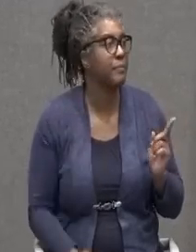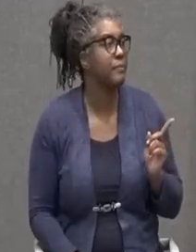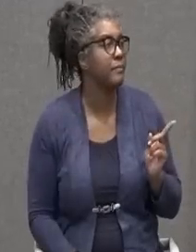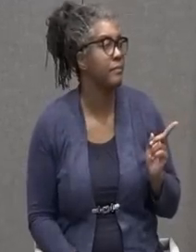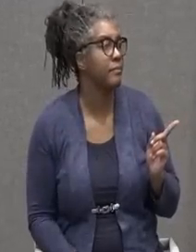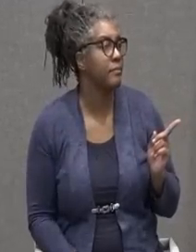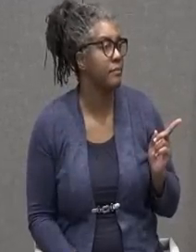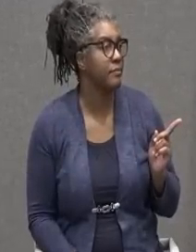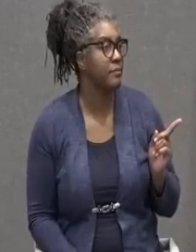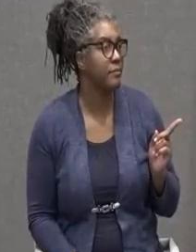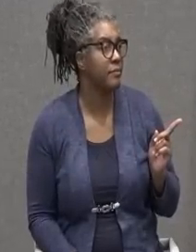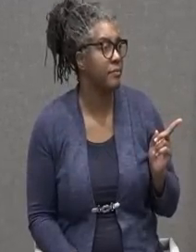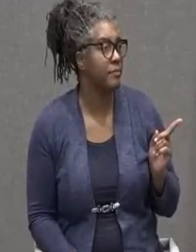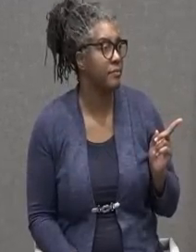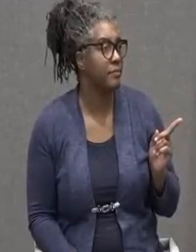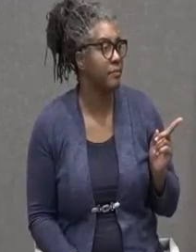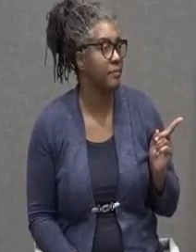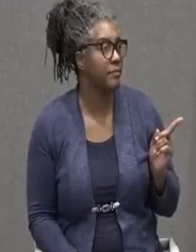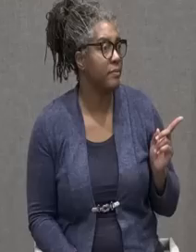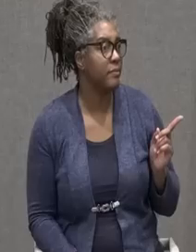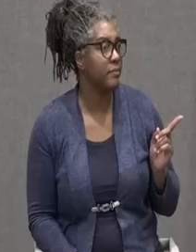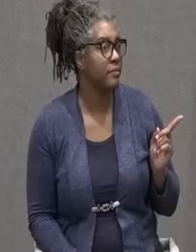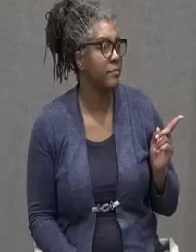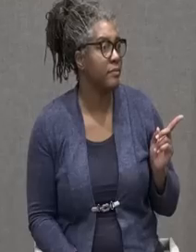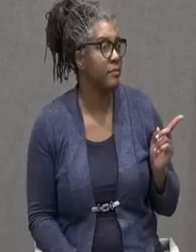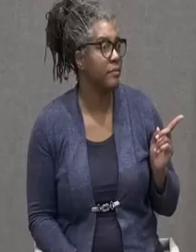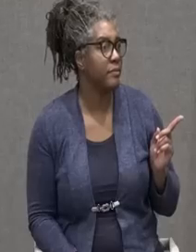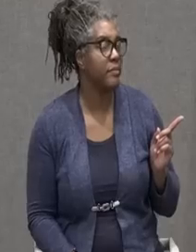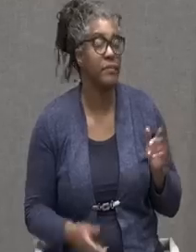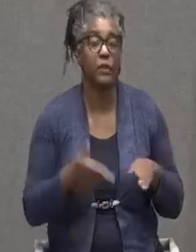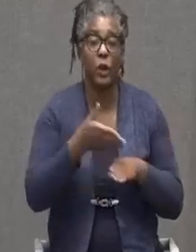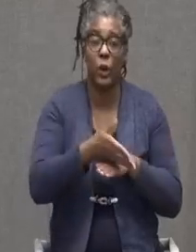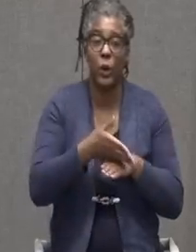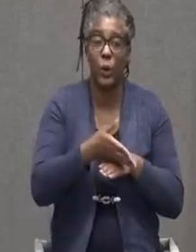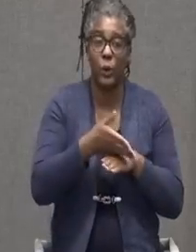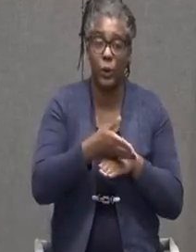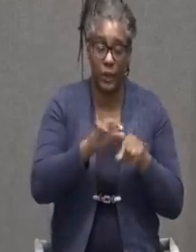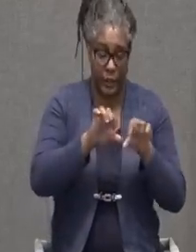And I found some wooden dowel sticks.